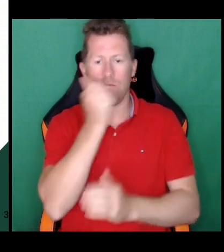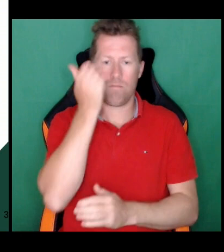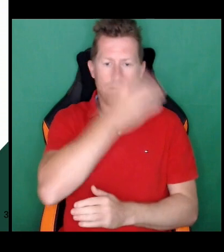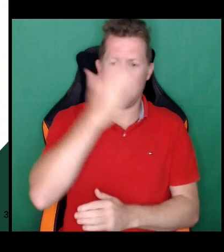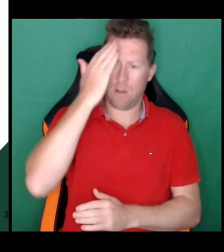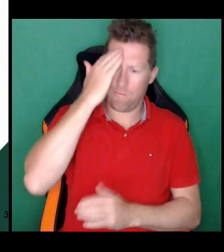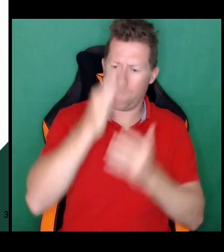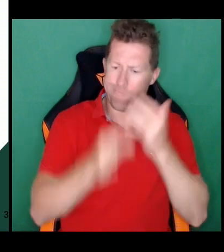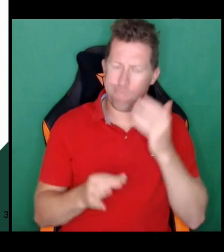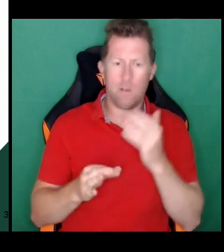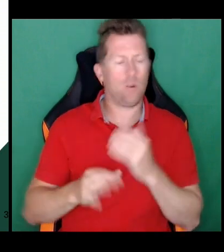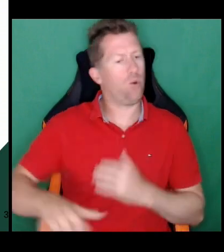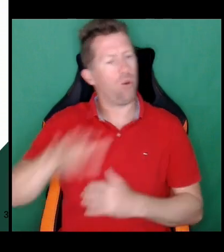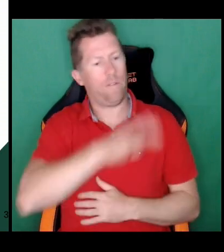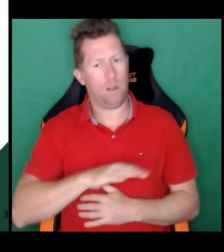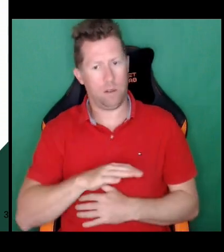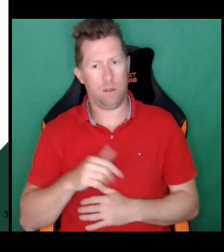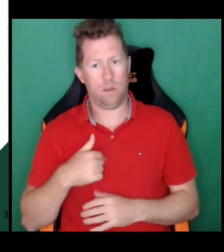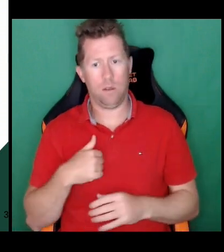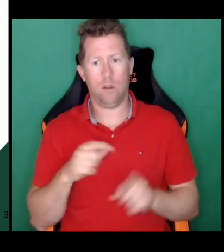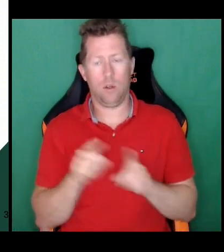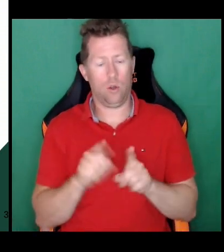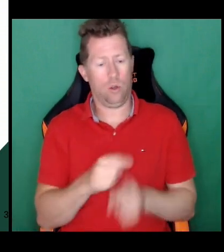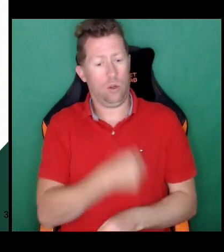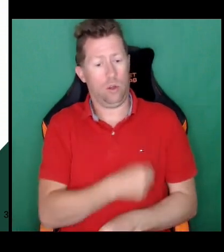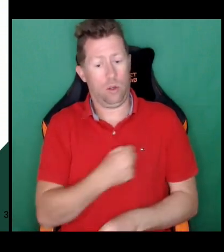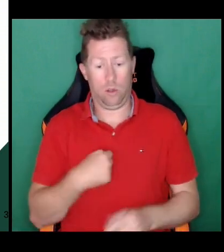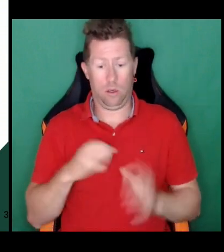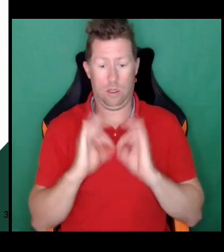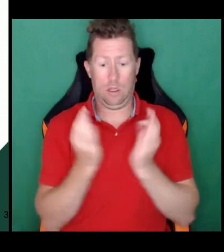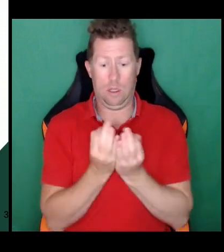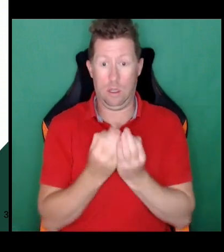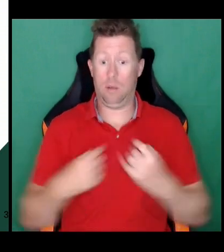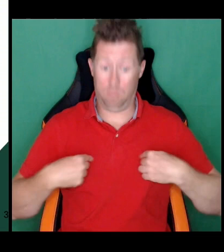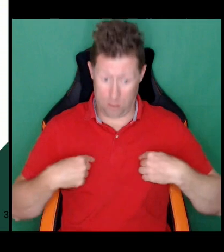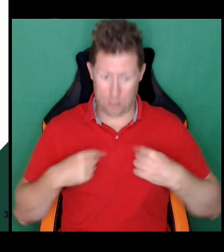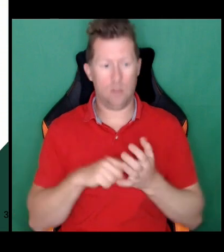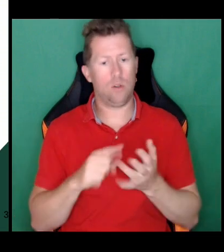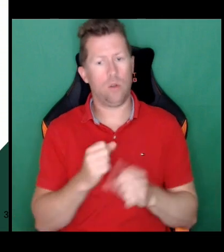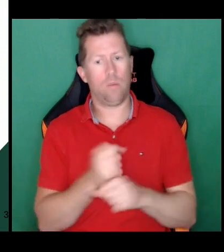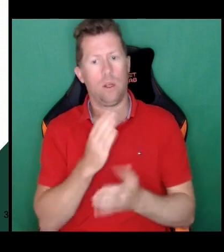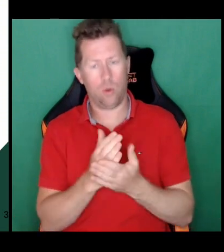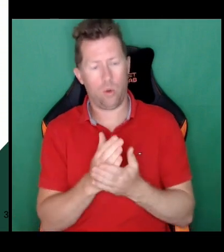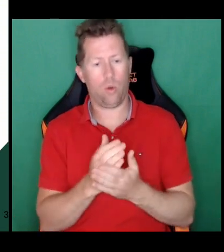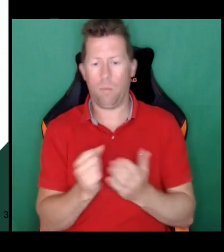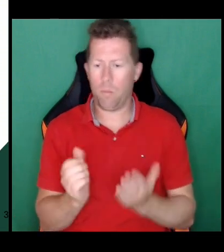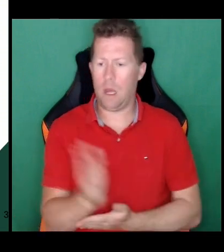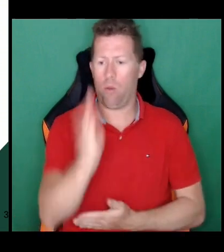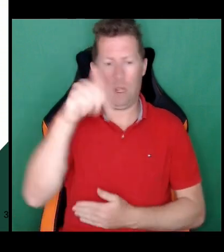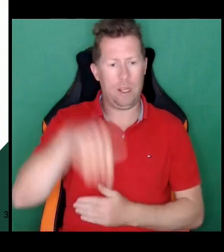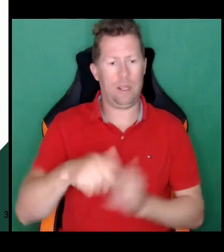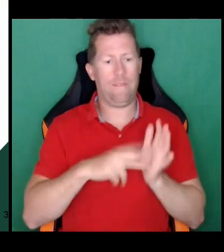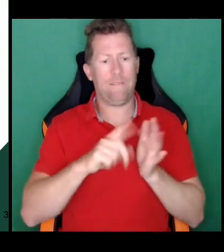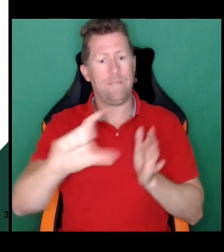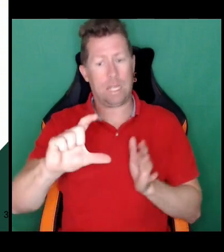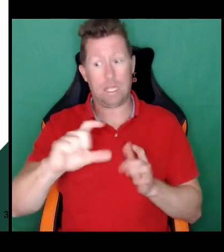country. I also recommit my agency and myself to the important pathway that we're on here in Victoria and